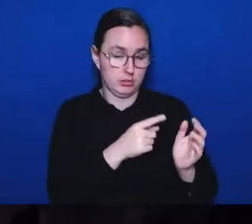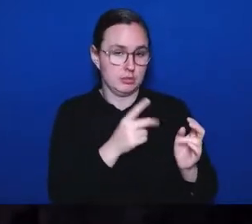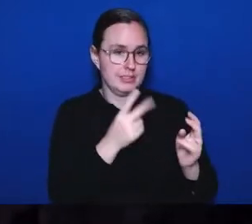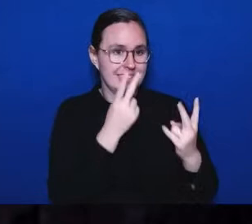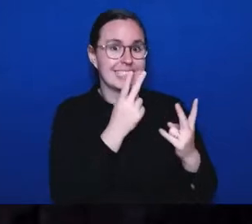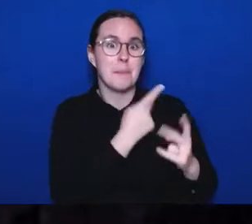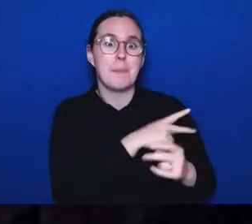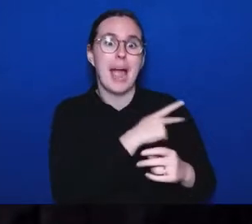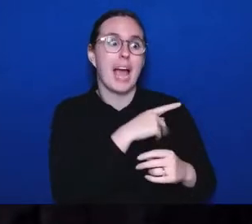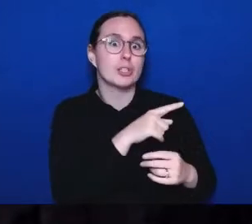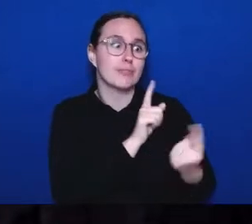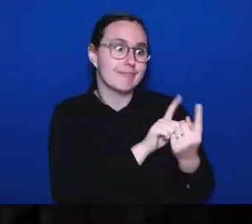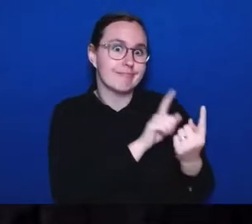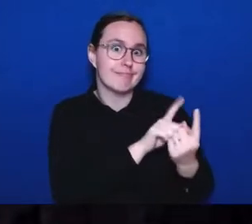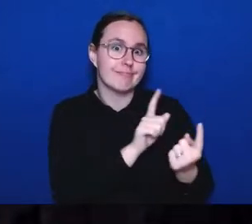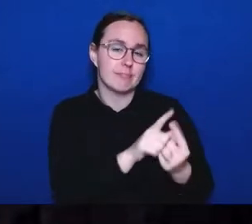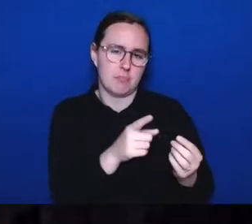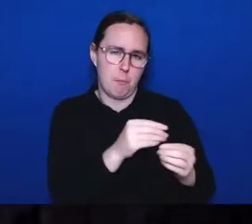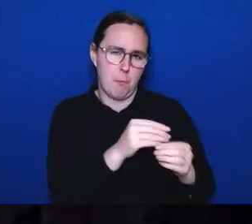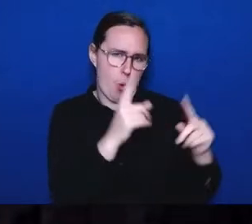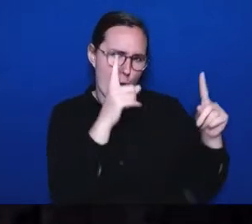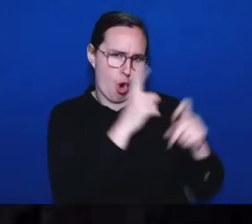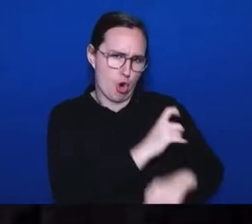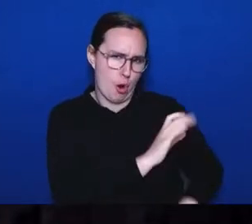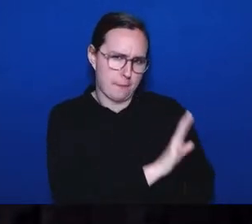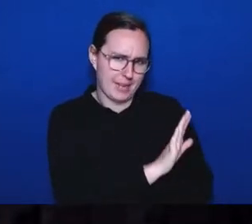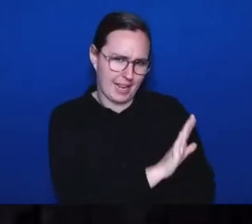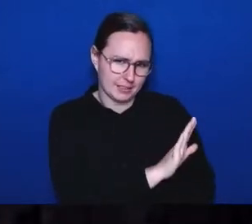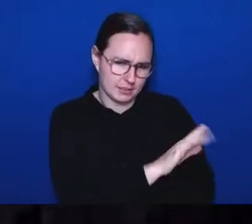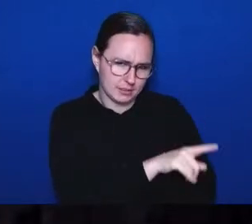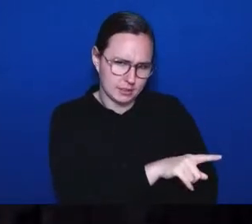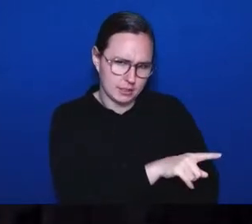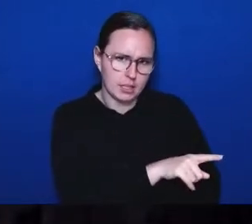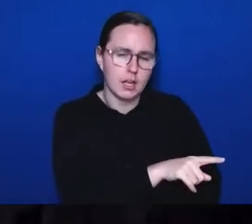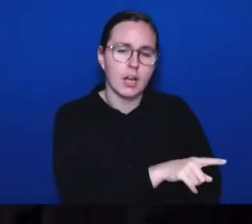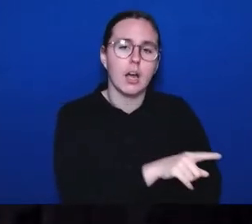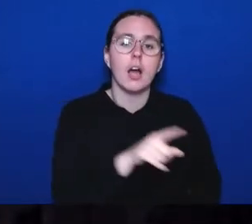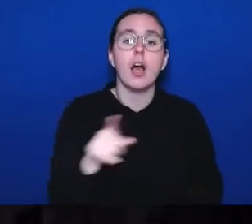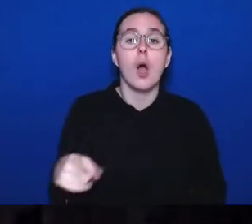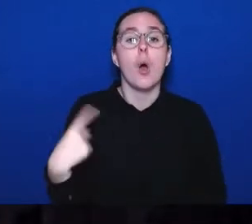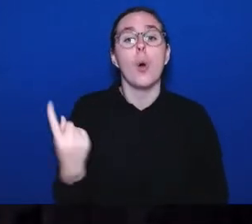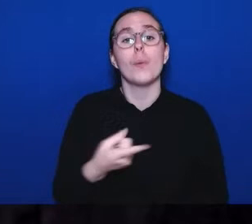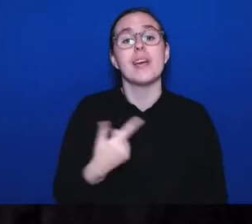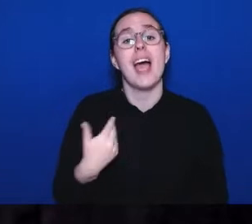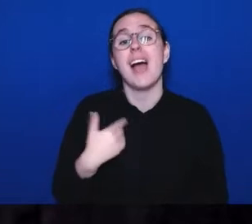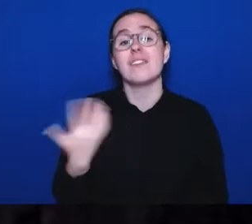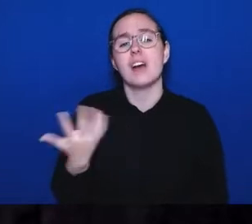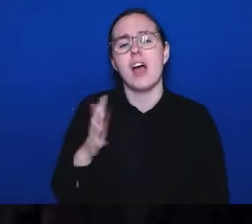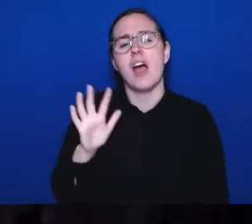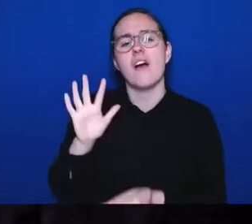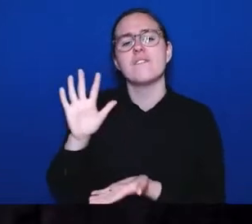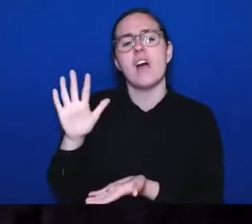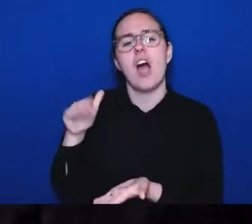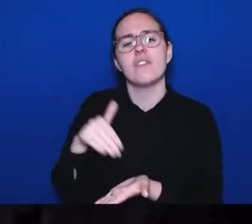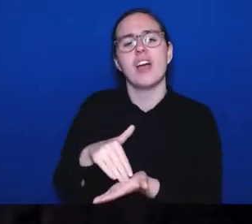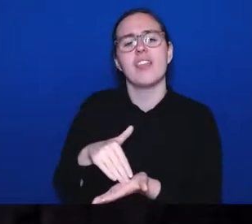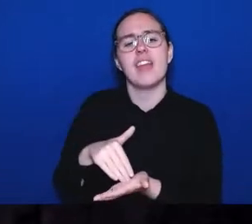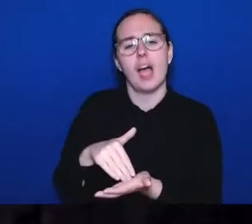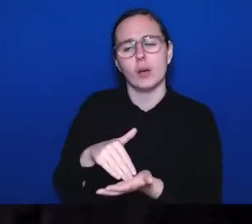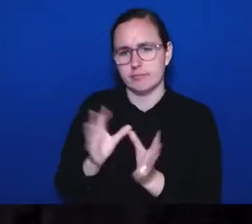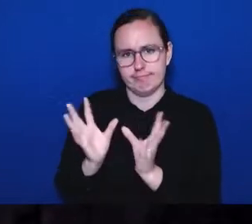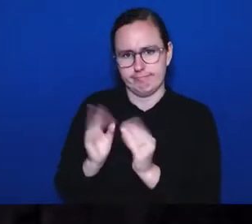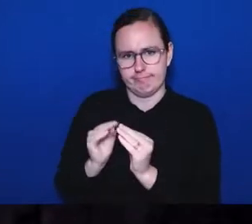that's one of the elements of the agreement. 5,000 encounters a year. And what this does is, and as a goal,